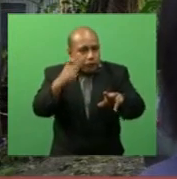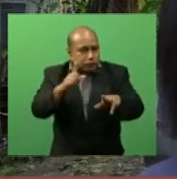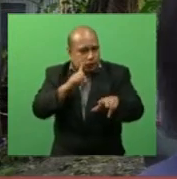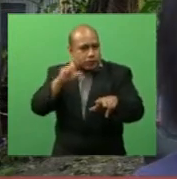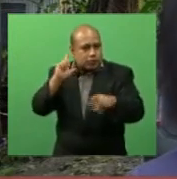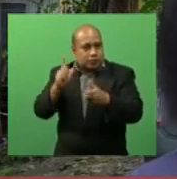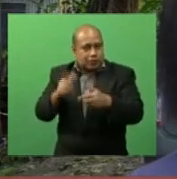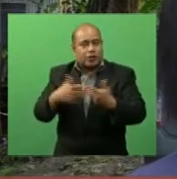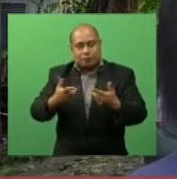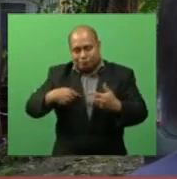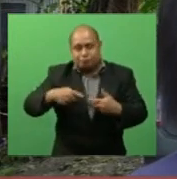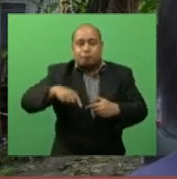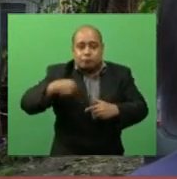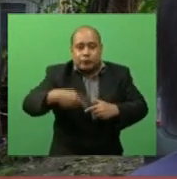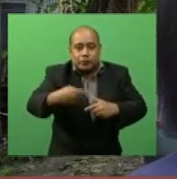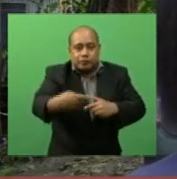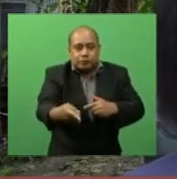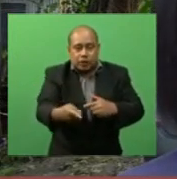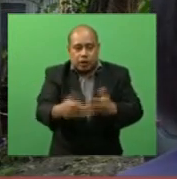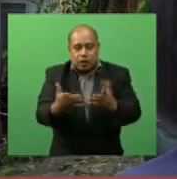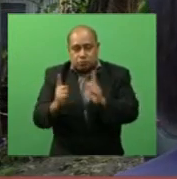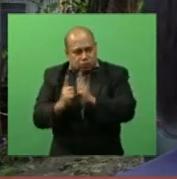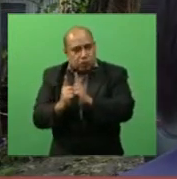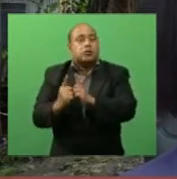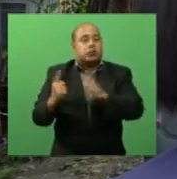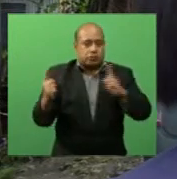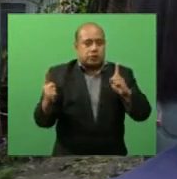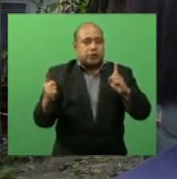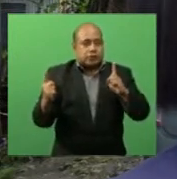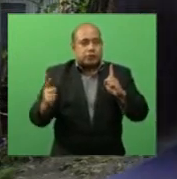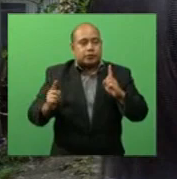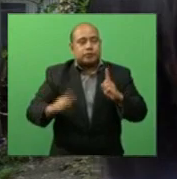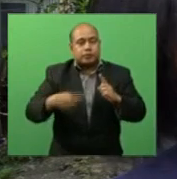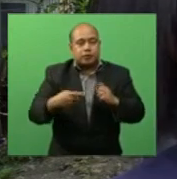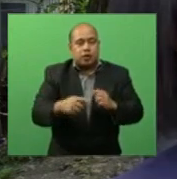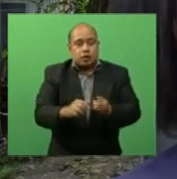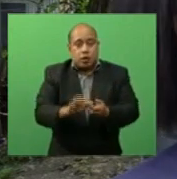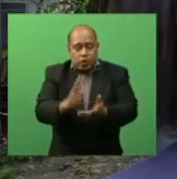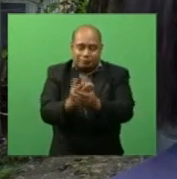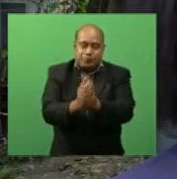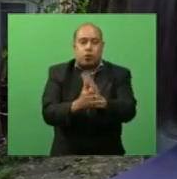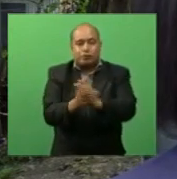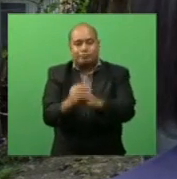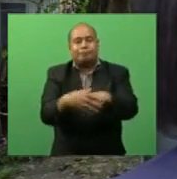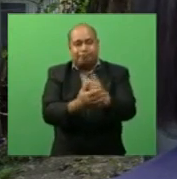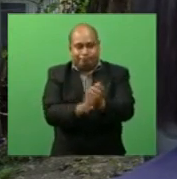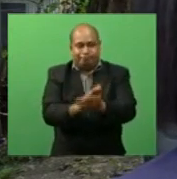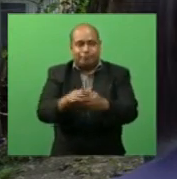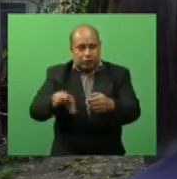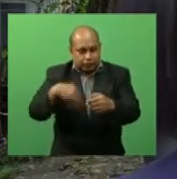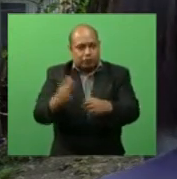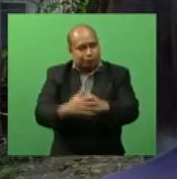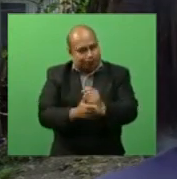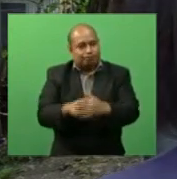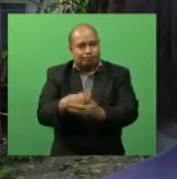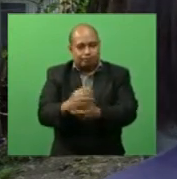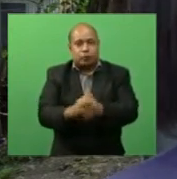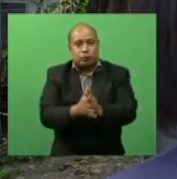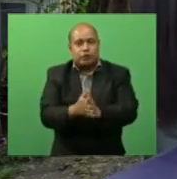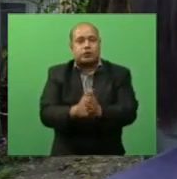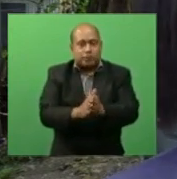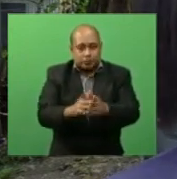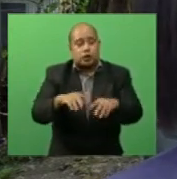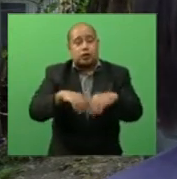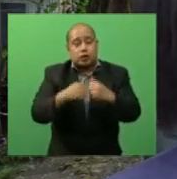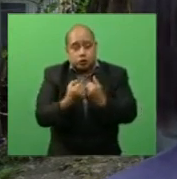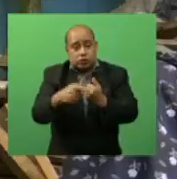social distance, and we were keeping washing our hands with soap and water, and also a social gathering, not more